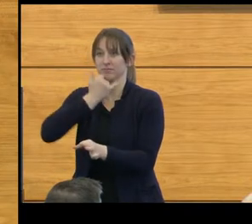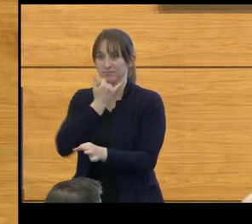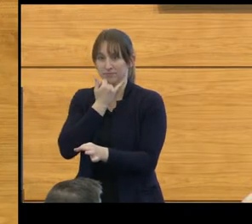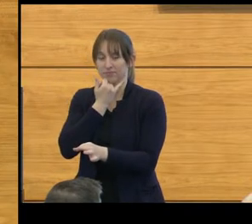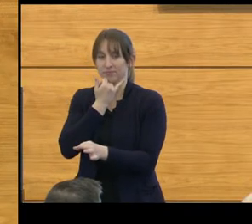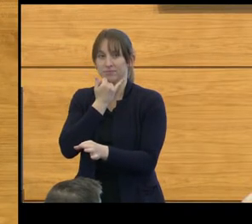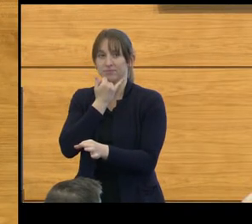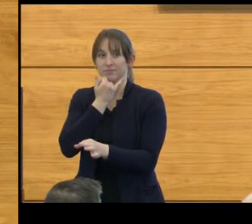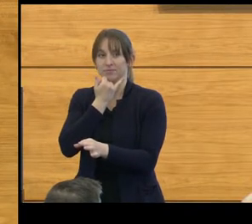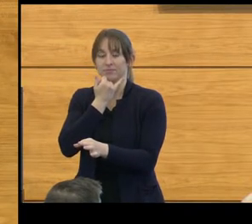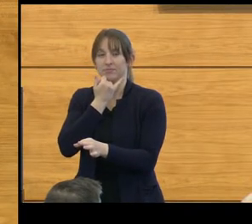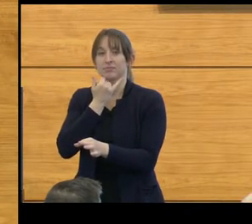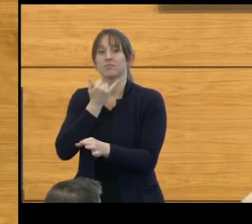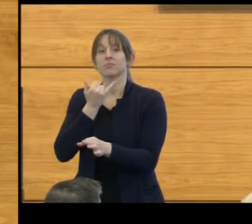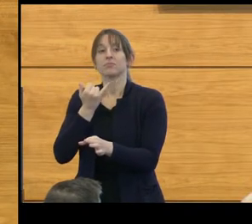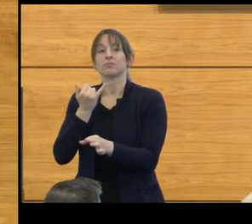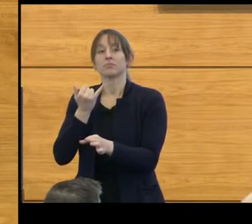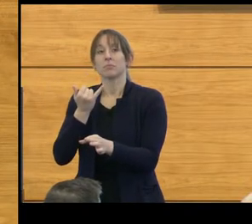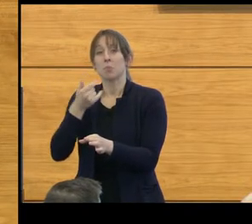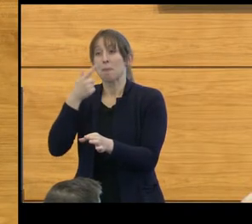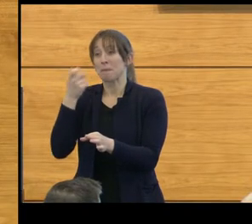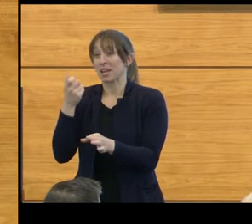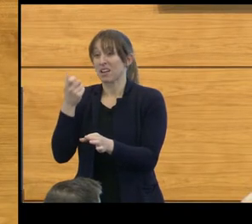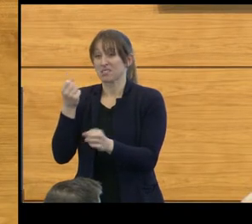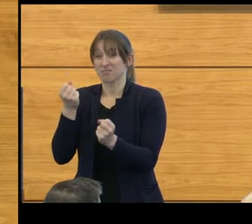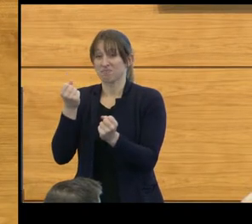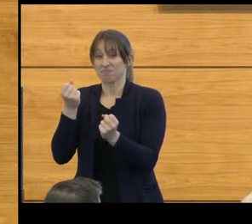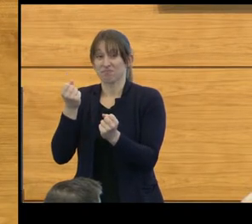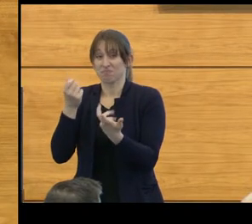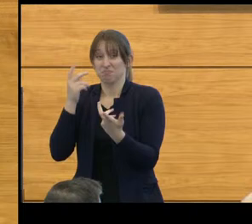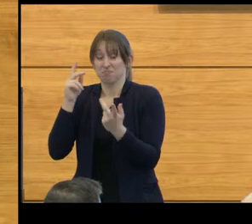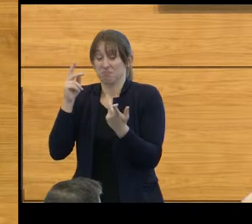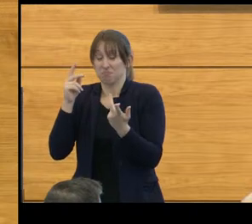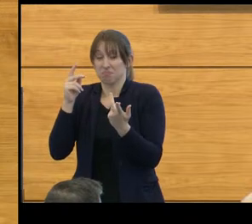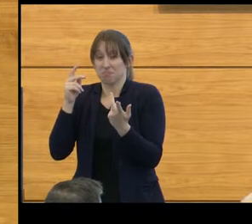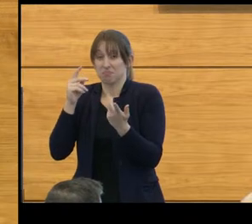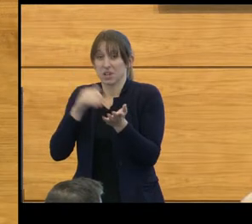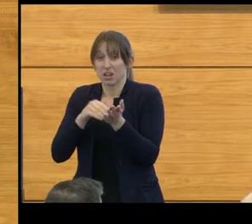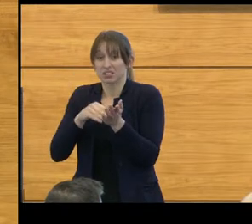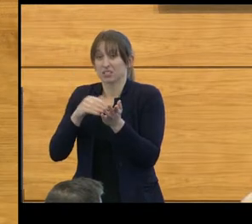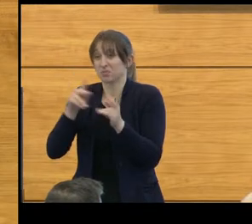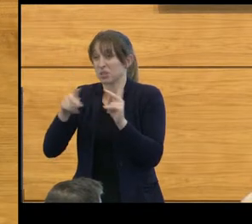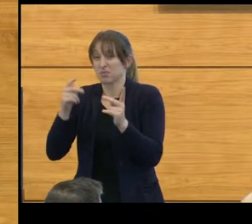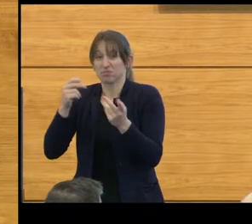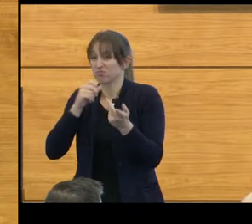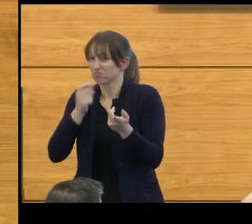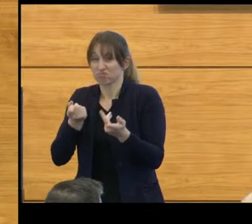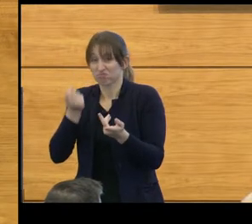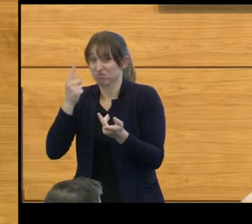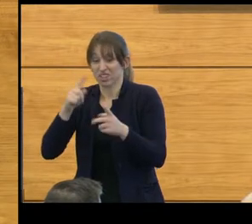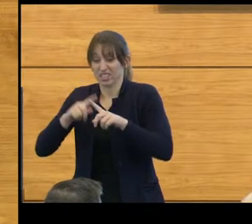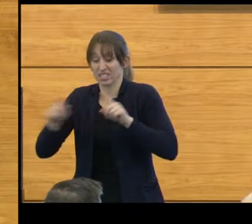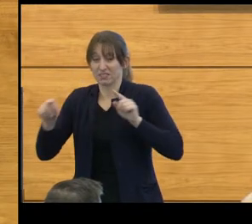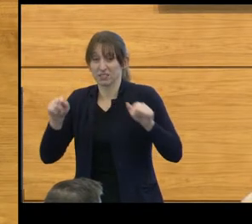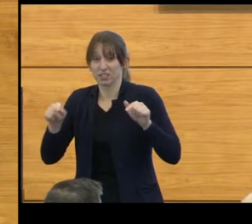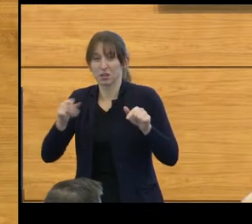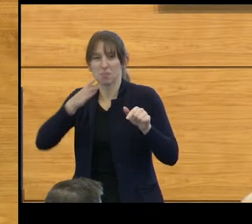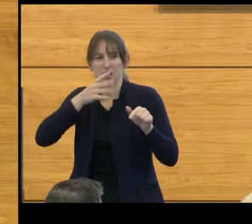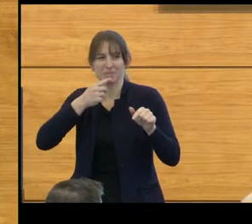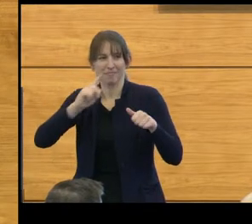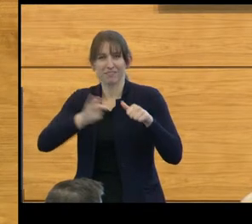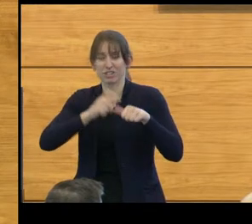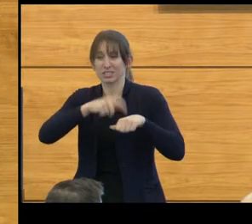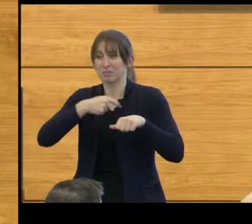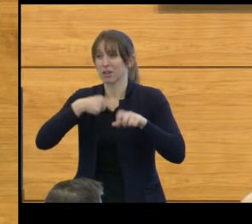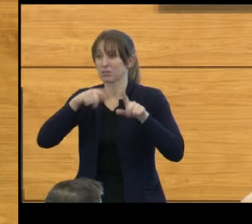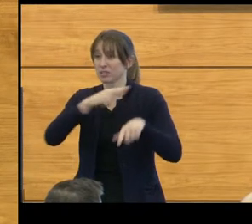and a lipoma. But because we didn't really understand those differences, my mom will often say that the first time I was in the hospital,